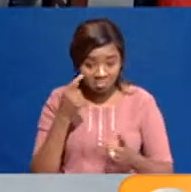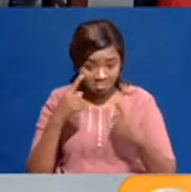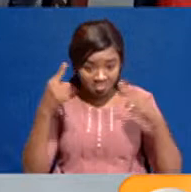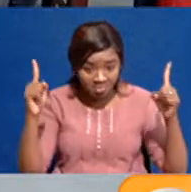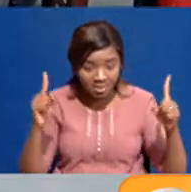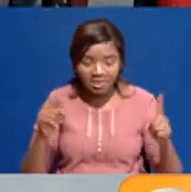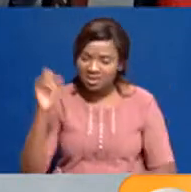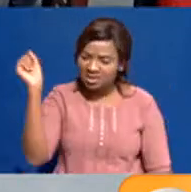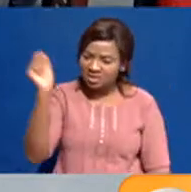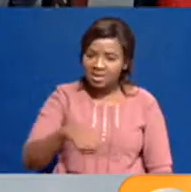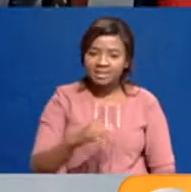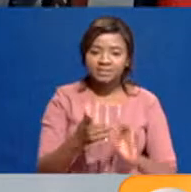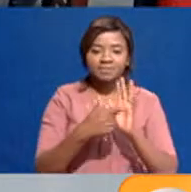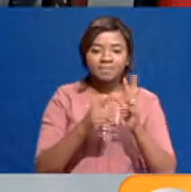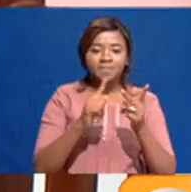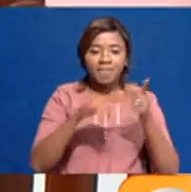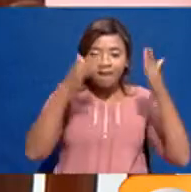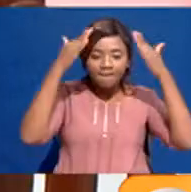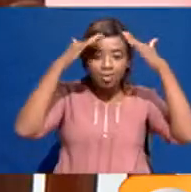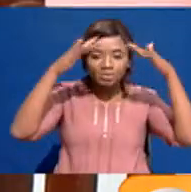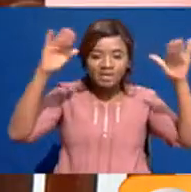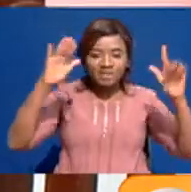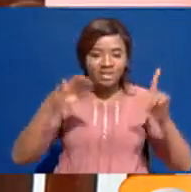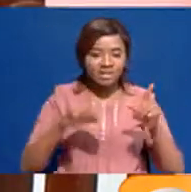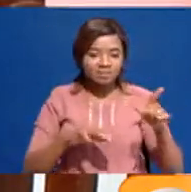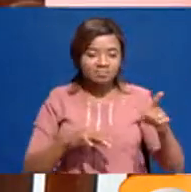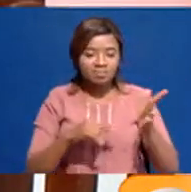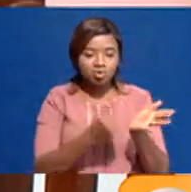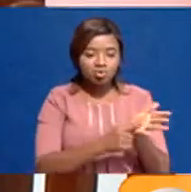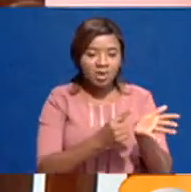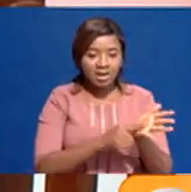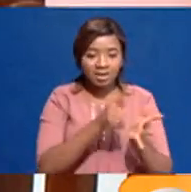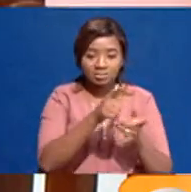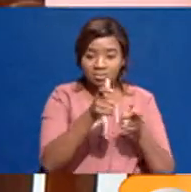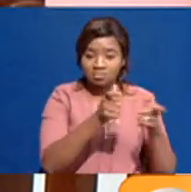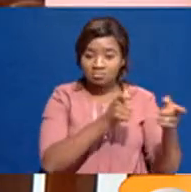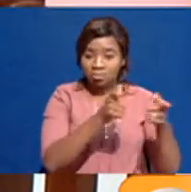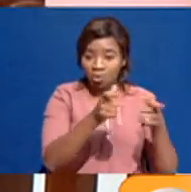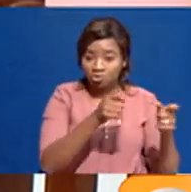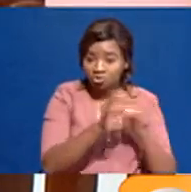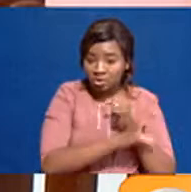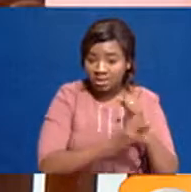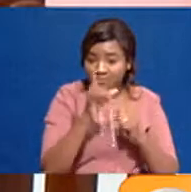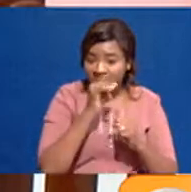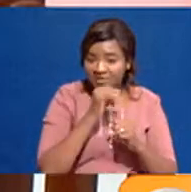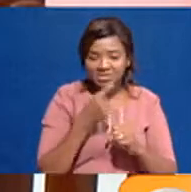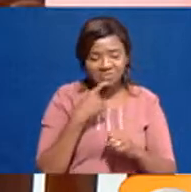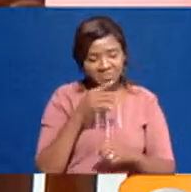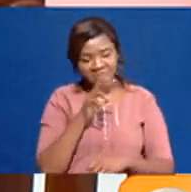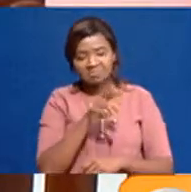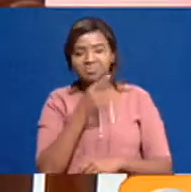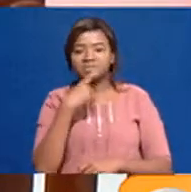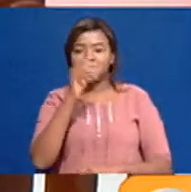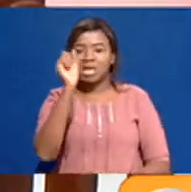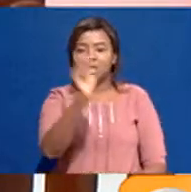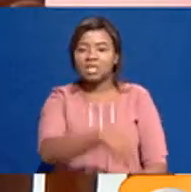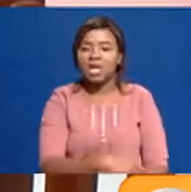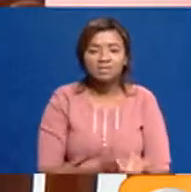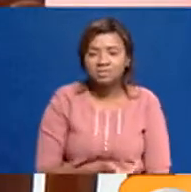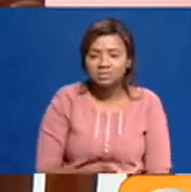at Museveni here. Can you say that he has not controlled the country? I say emphatically, yes.